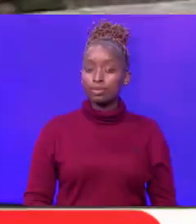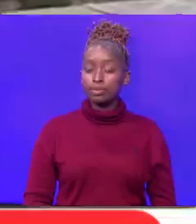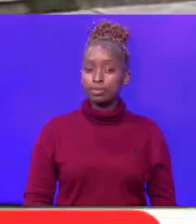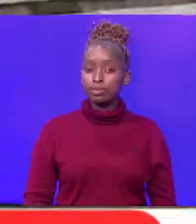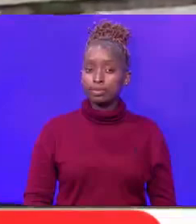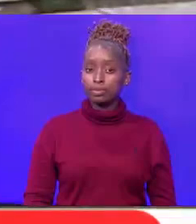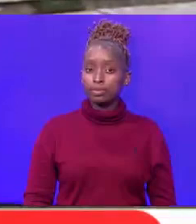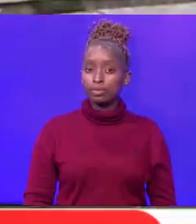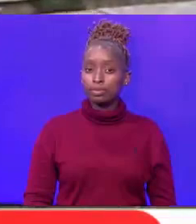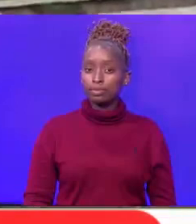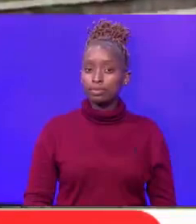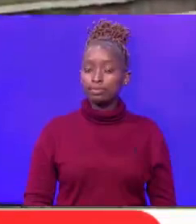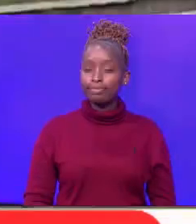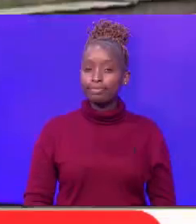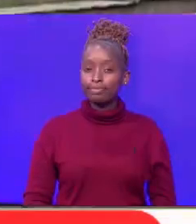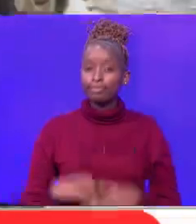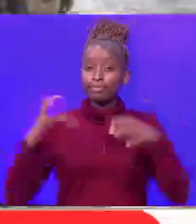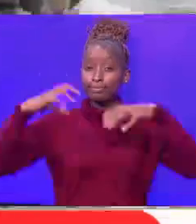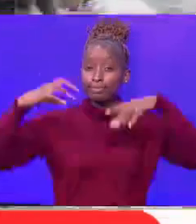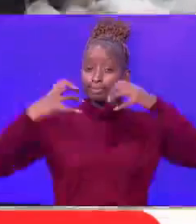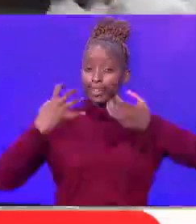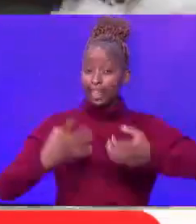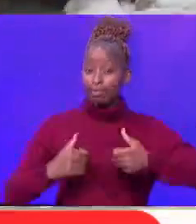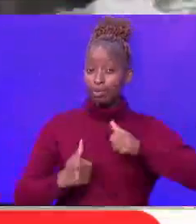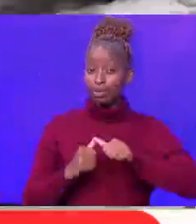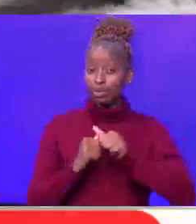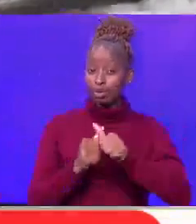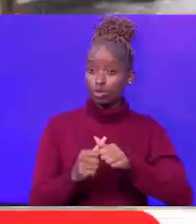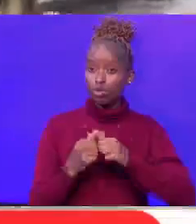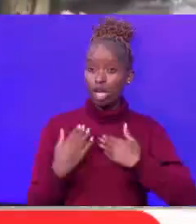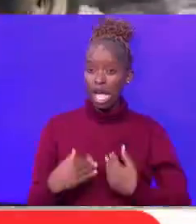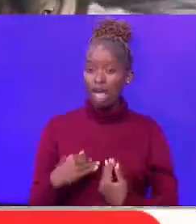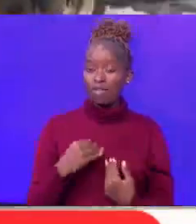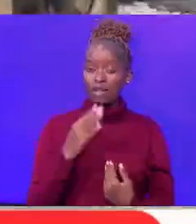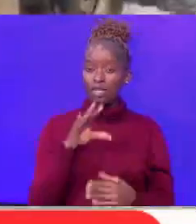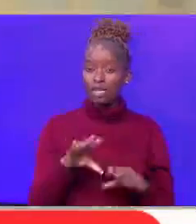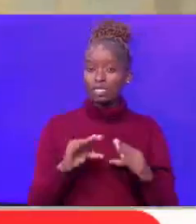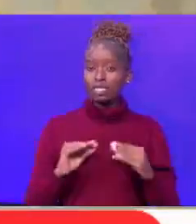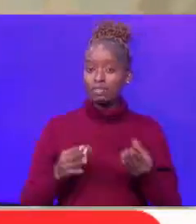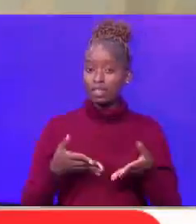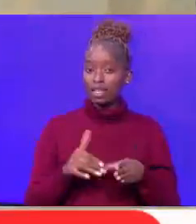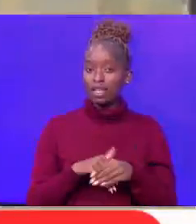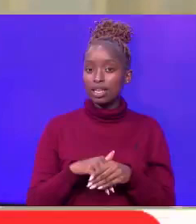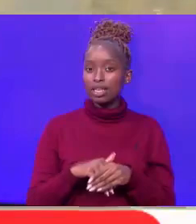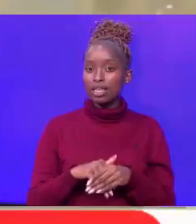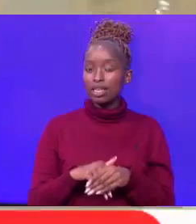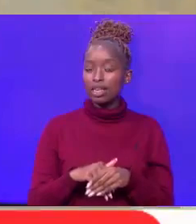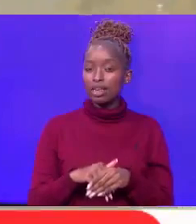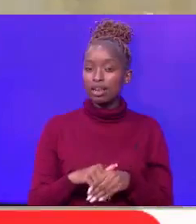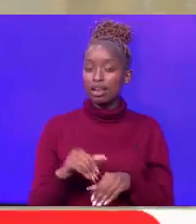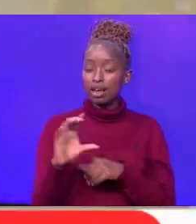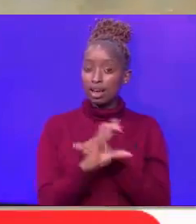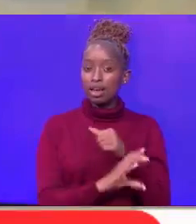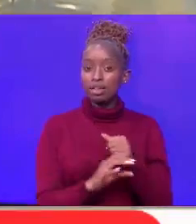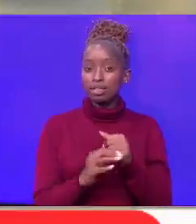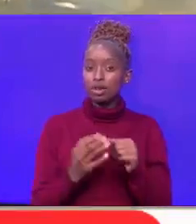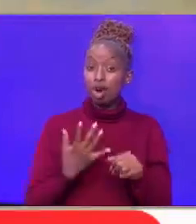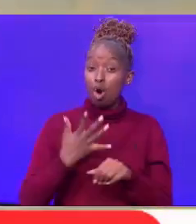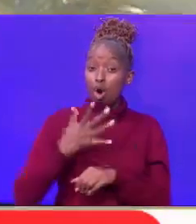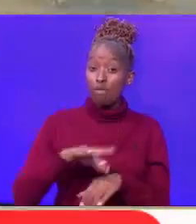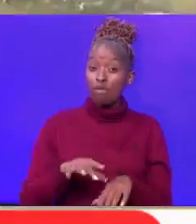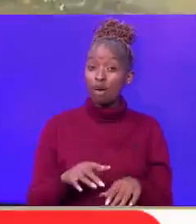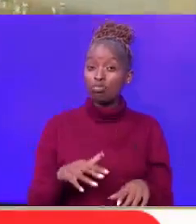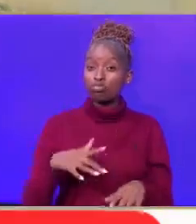The excessive rainfall that the country continues to receive has led to river and sewer overflow, transforming